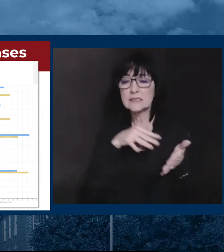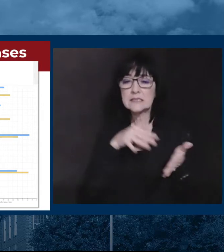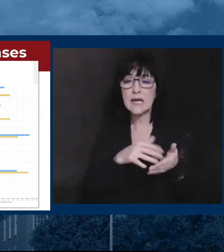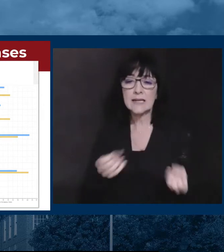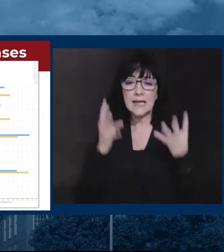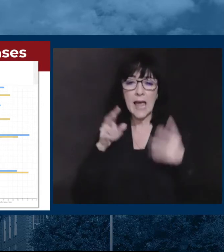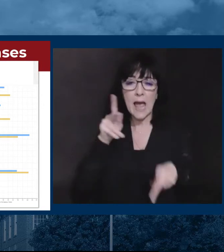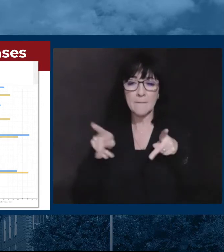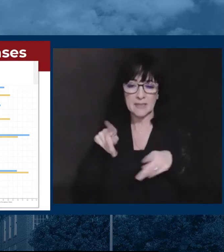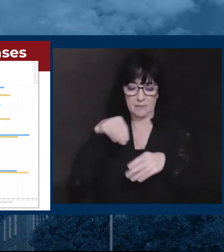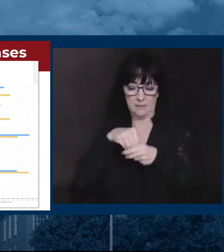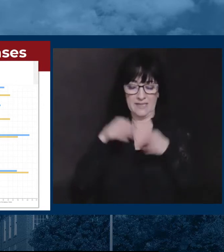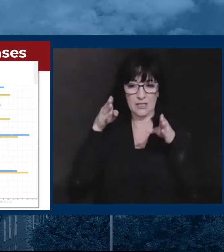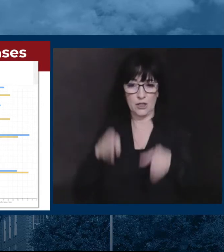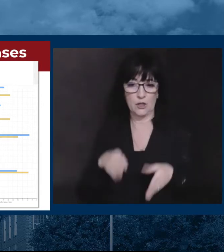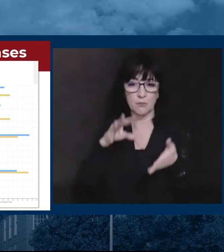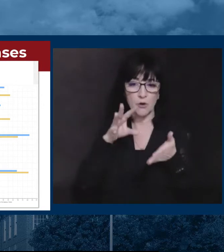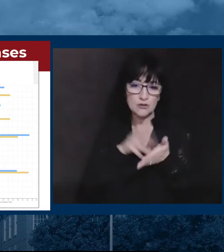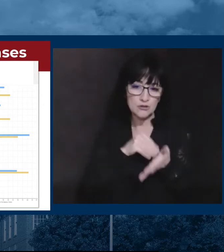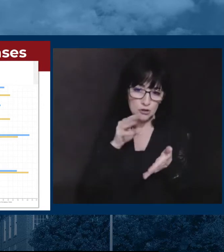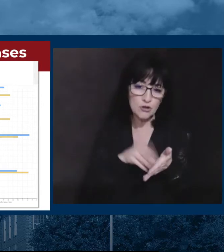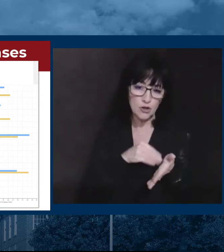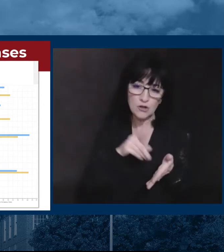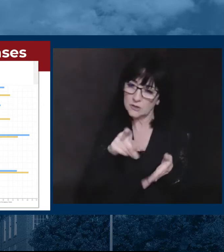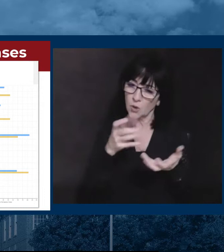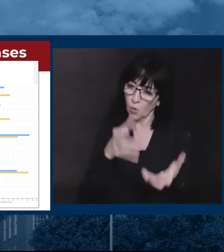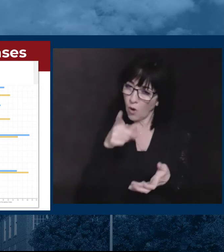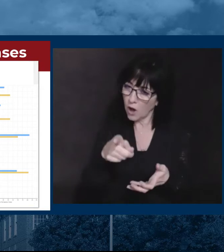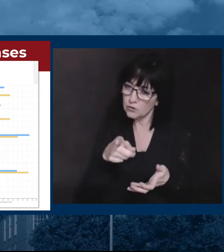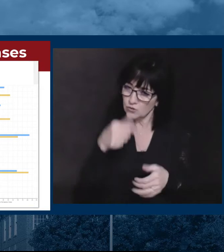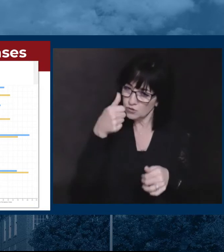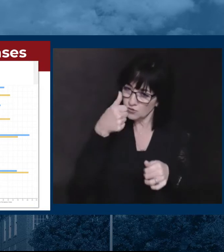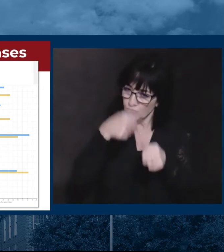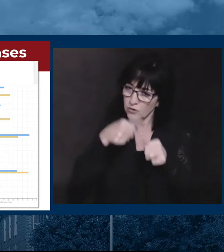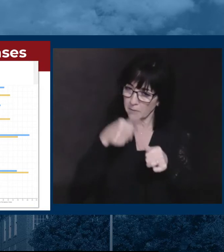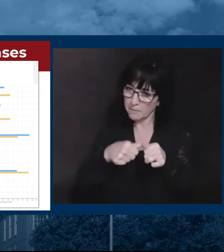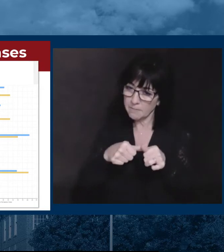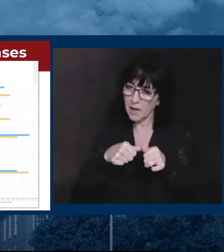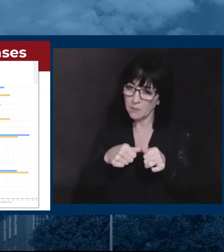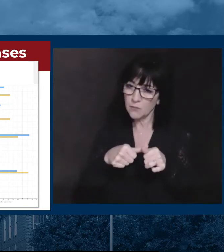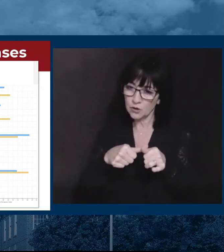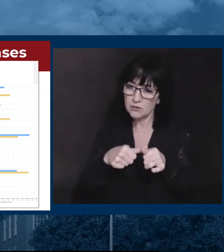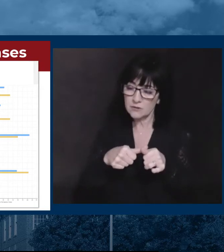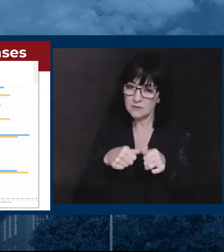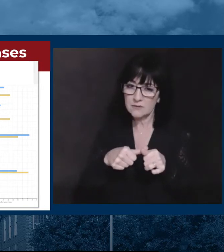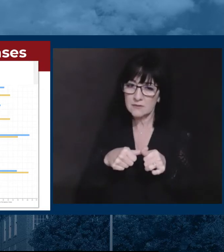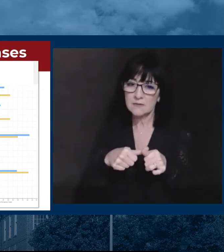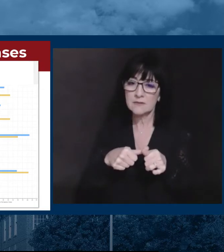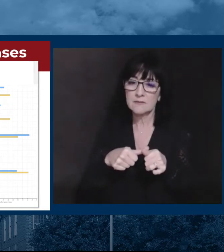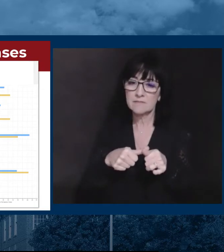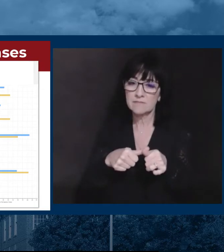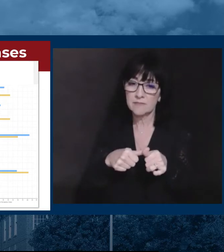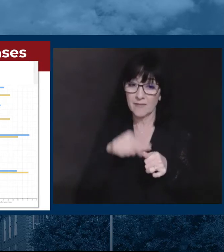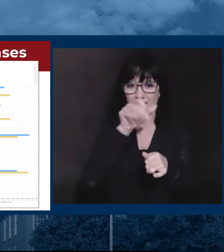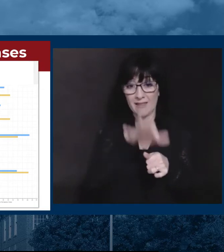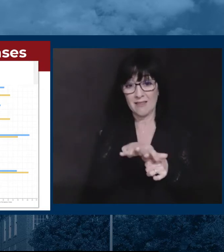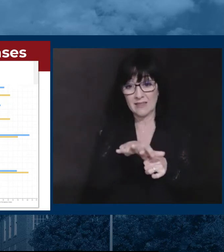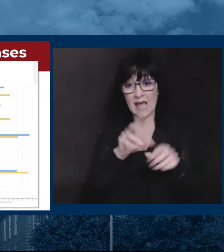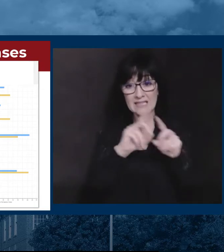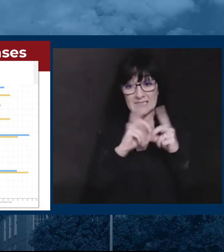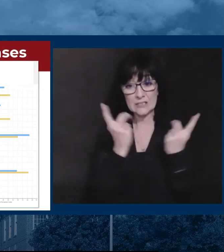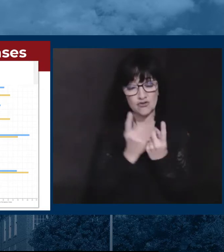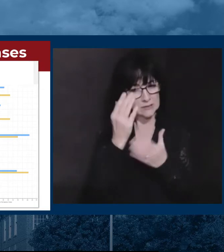level set that. So that makes more sense. But just keep that in mind when you look at the district level data, that the size of the district